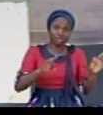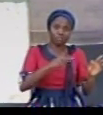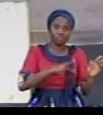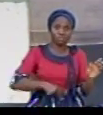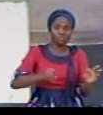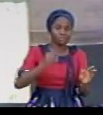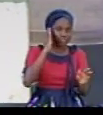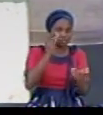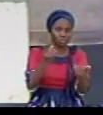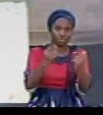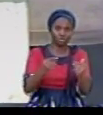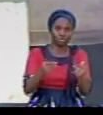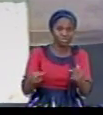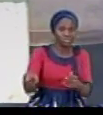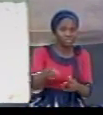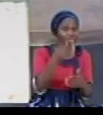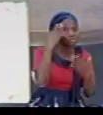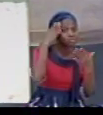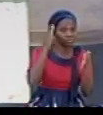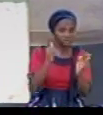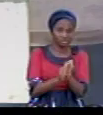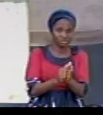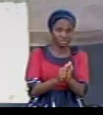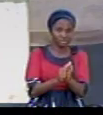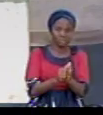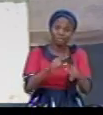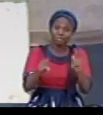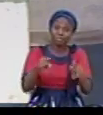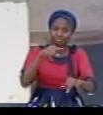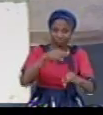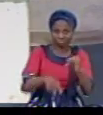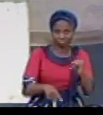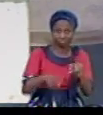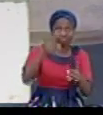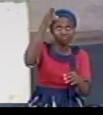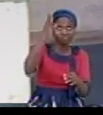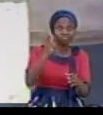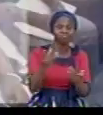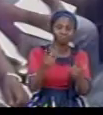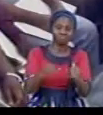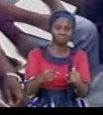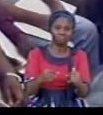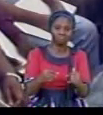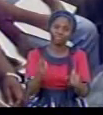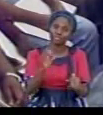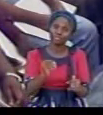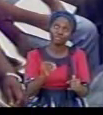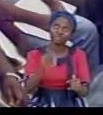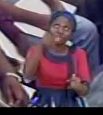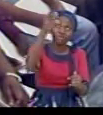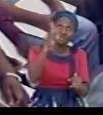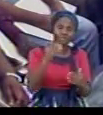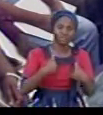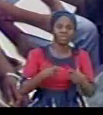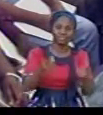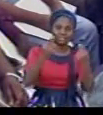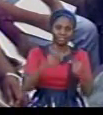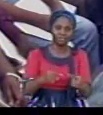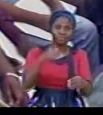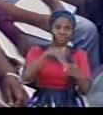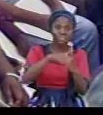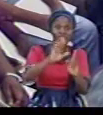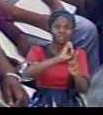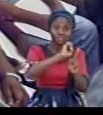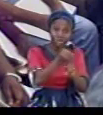that. But eventually, God came. God has come. In your situation, God